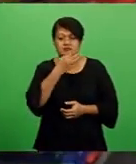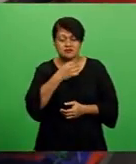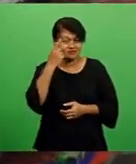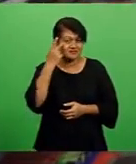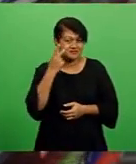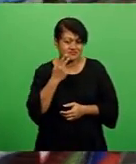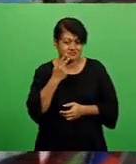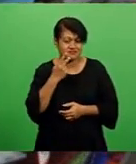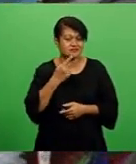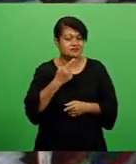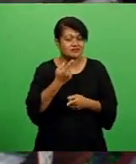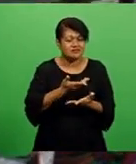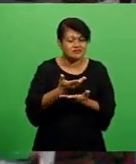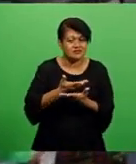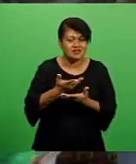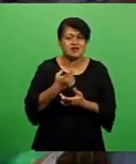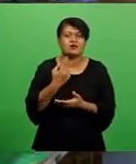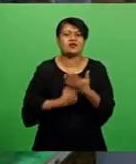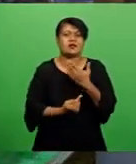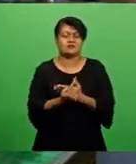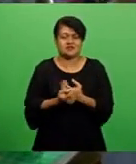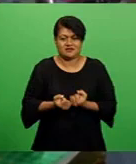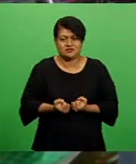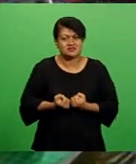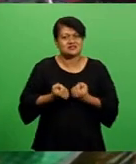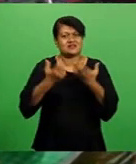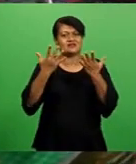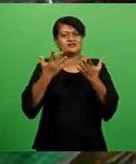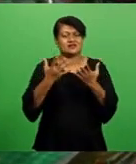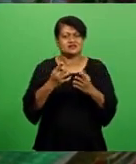to say they had to sacrifice during the festive season.